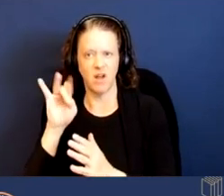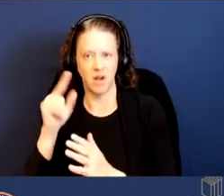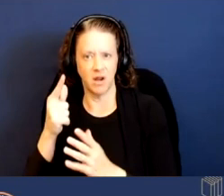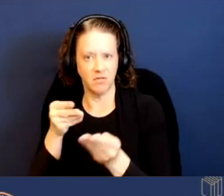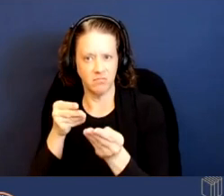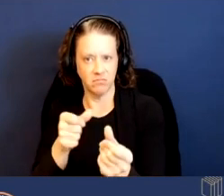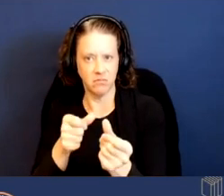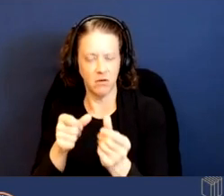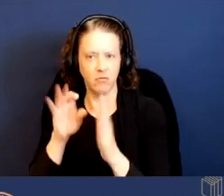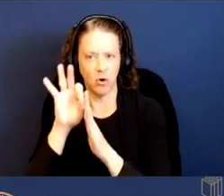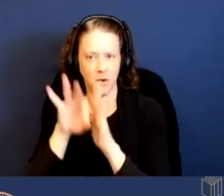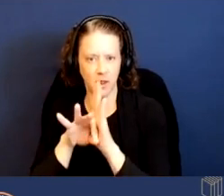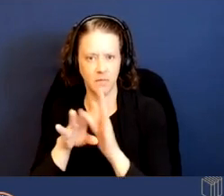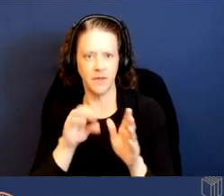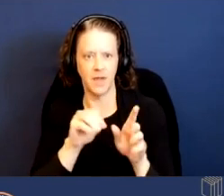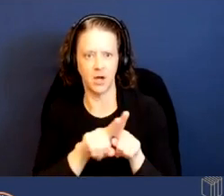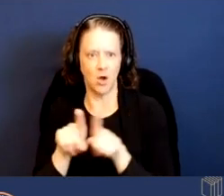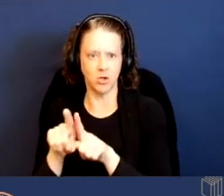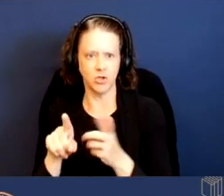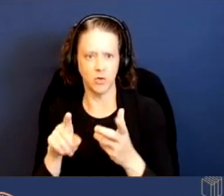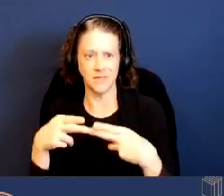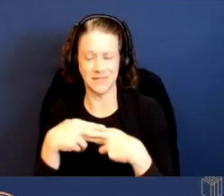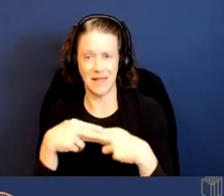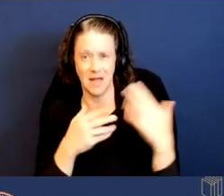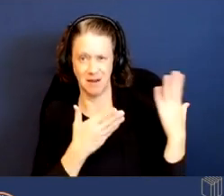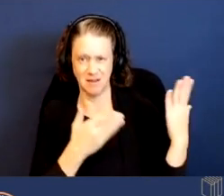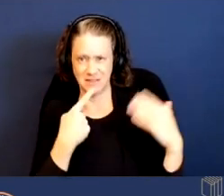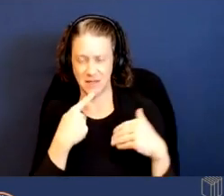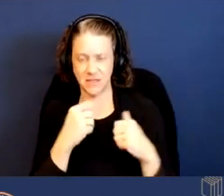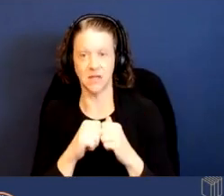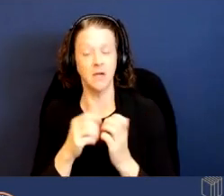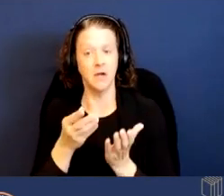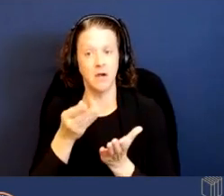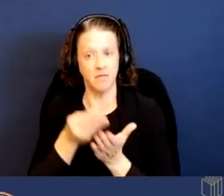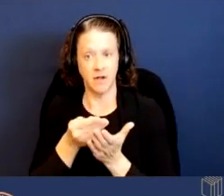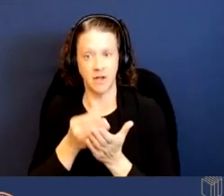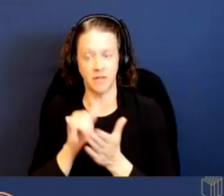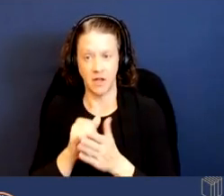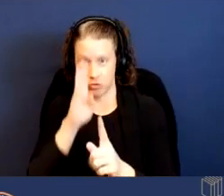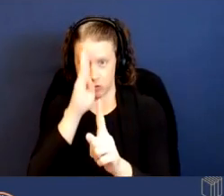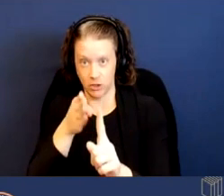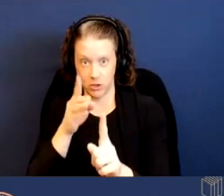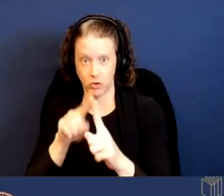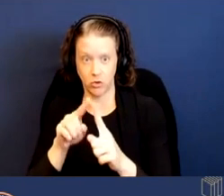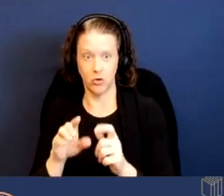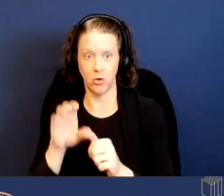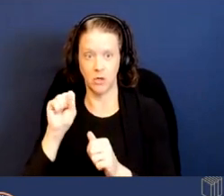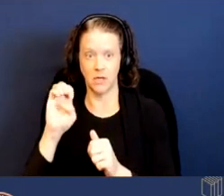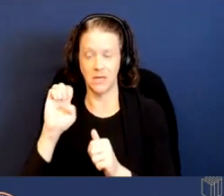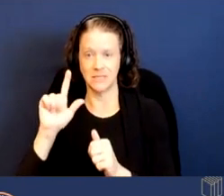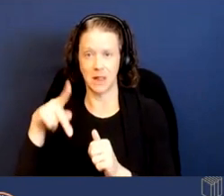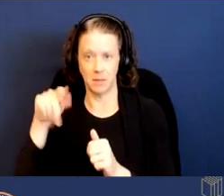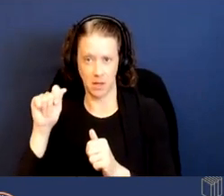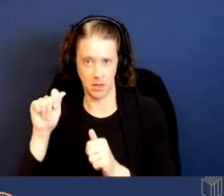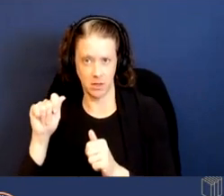before, and on the slide, this is funding that goes directly to SELPAs to pay for students that are